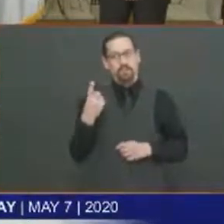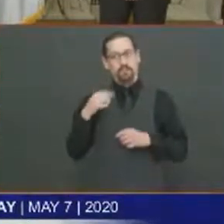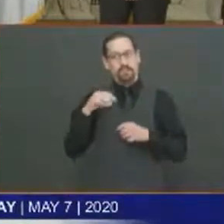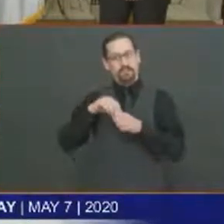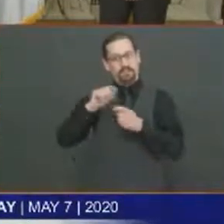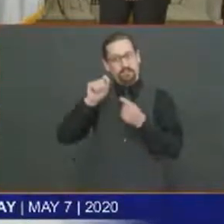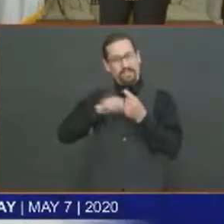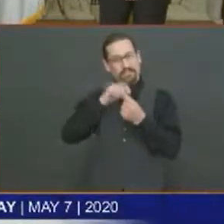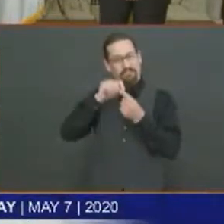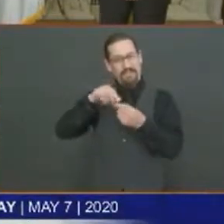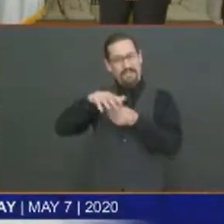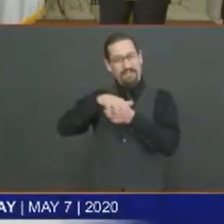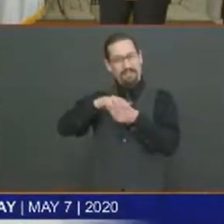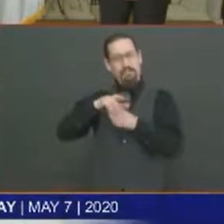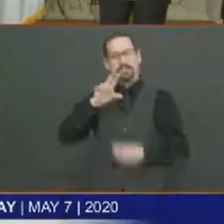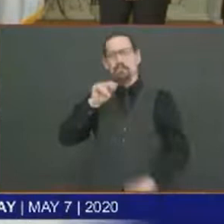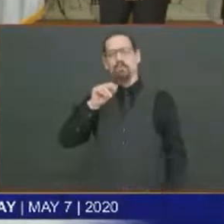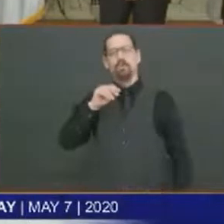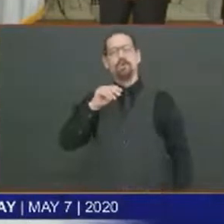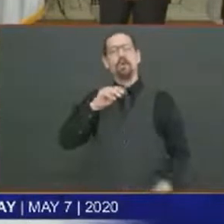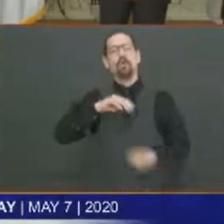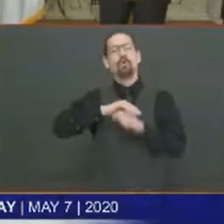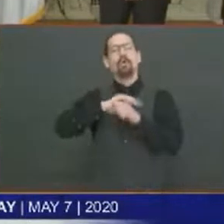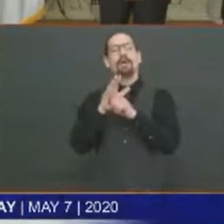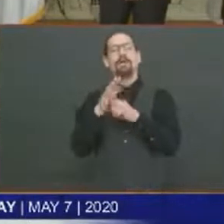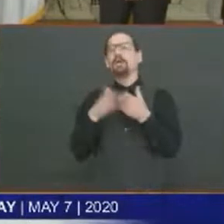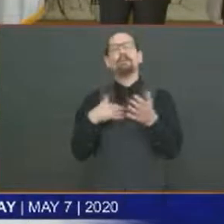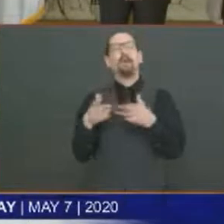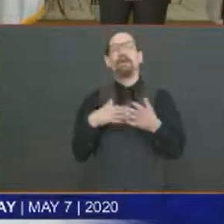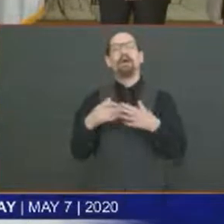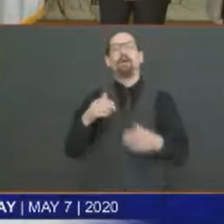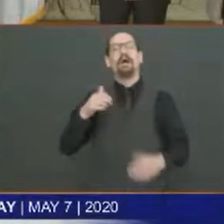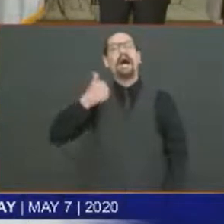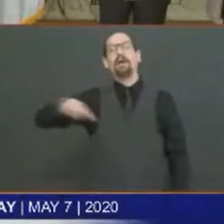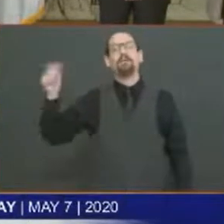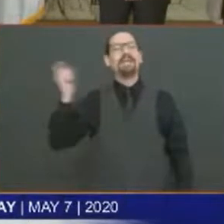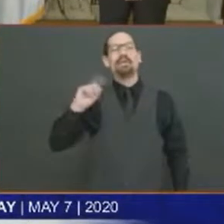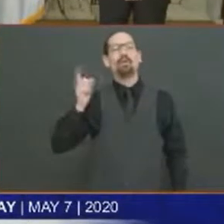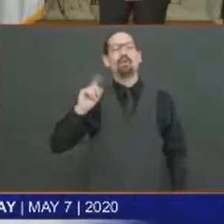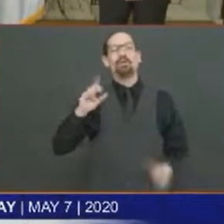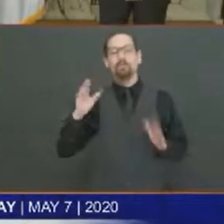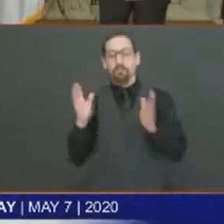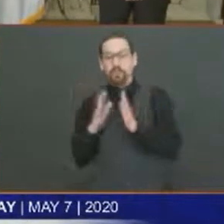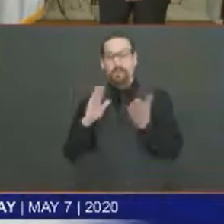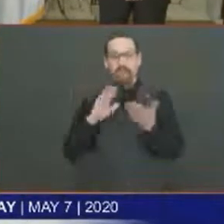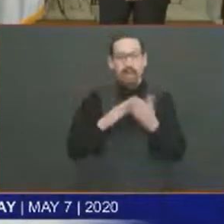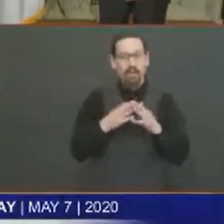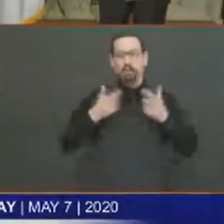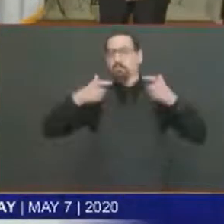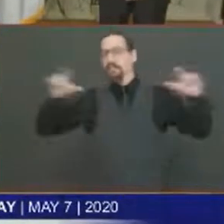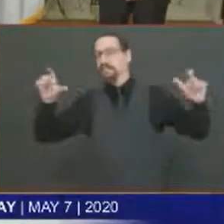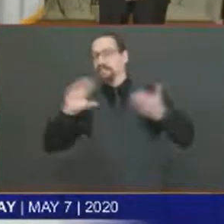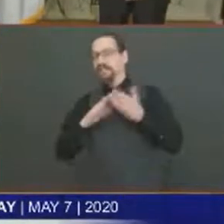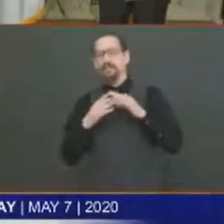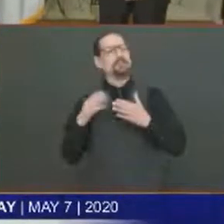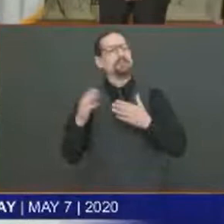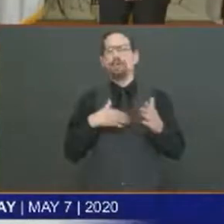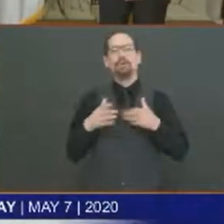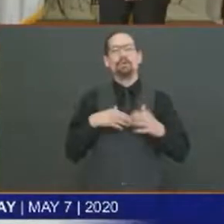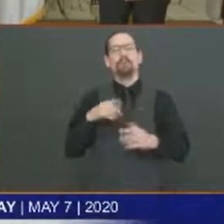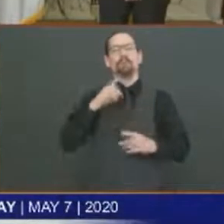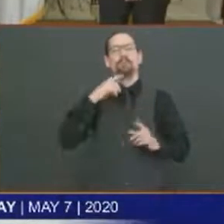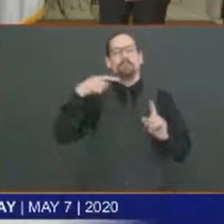care about borders between cities or towns. It does look towards people who are